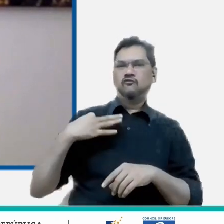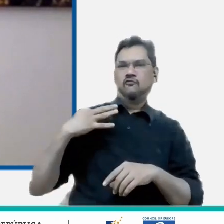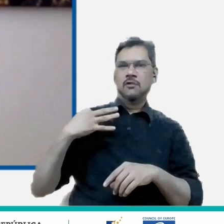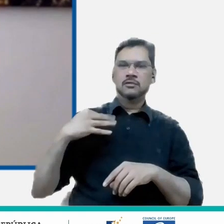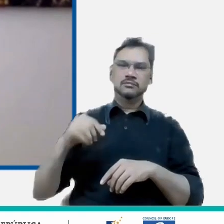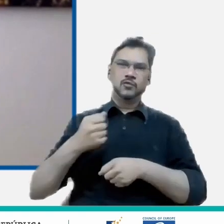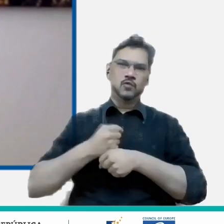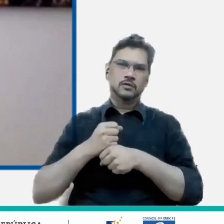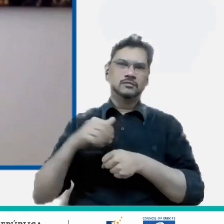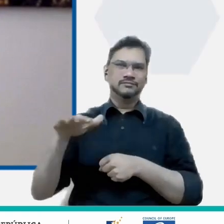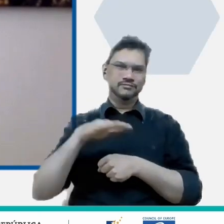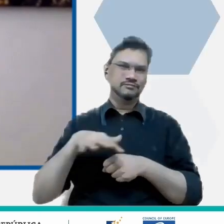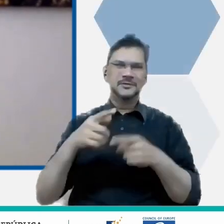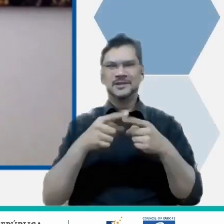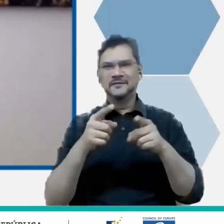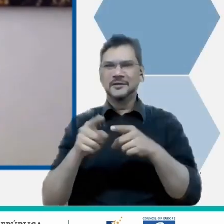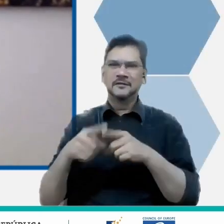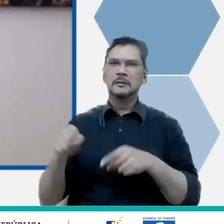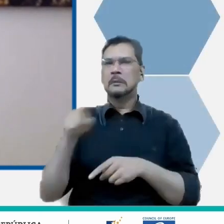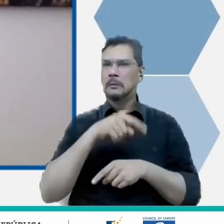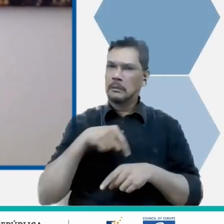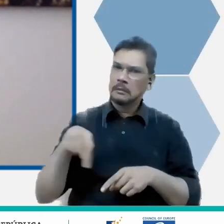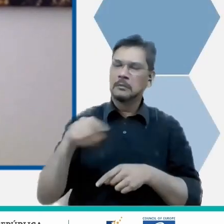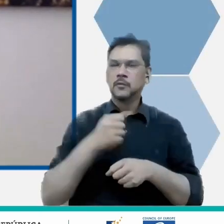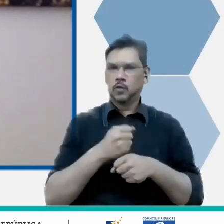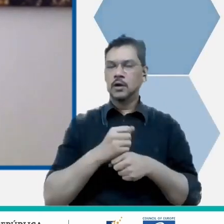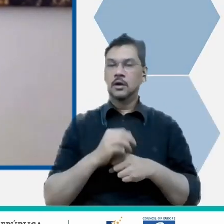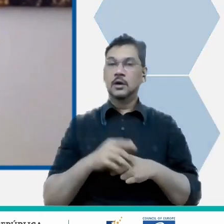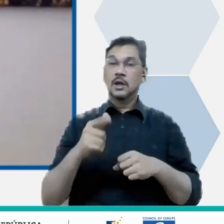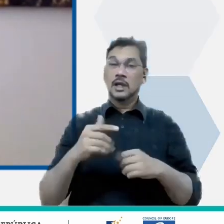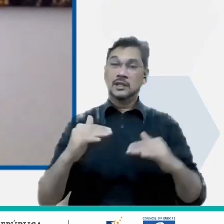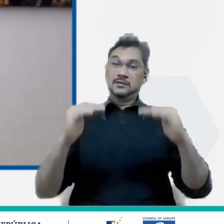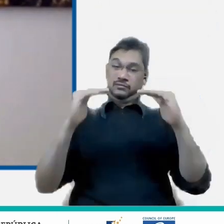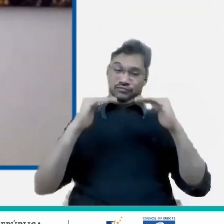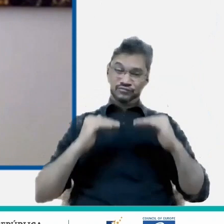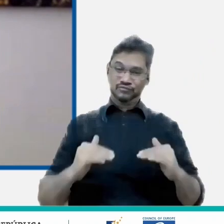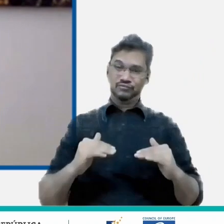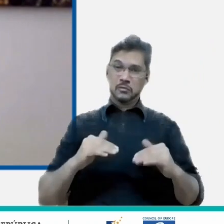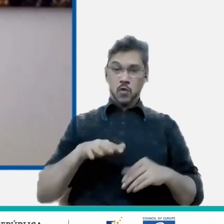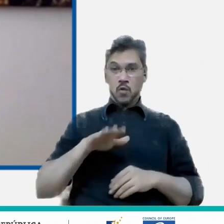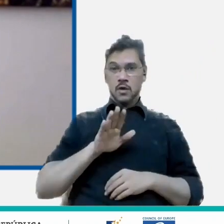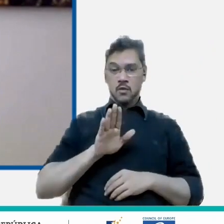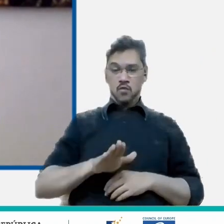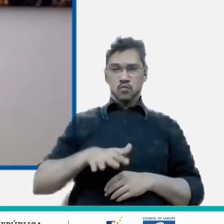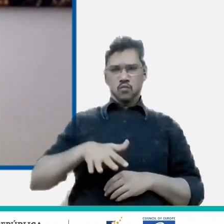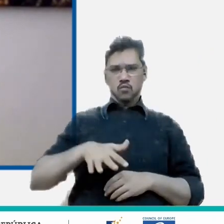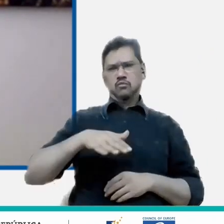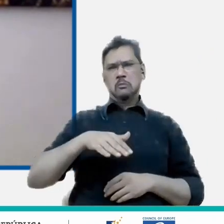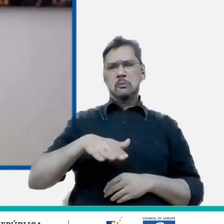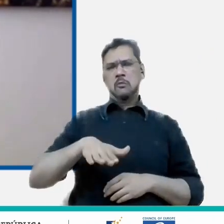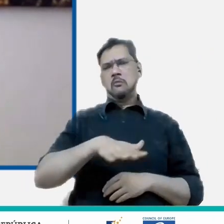here, that is the local level, because we believe that the implementation of Sendai framework